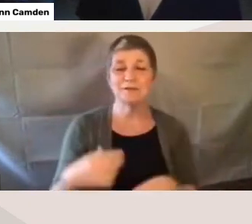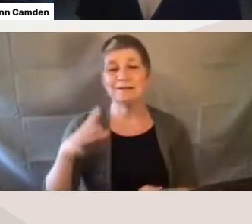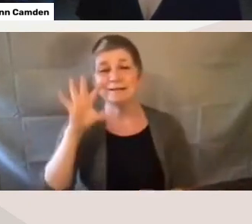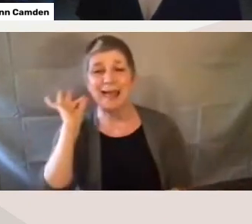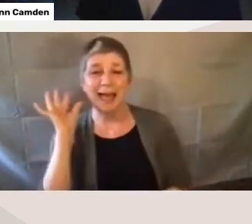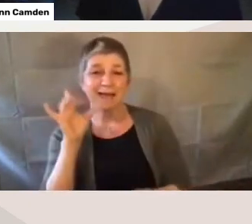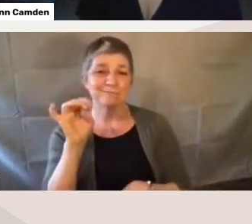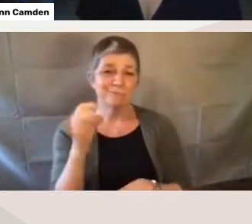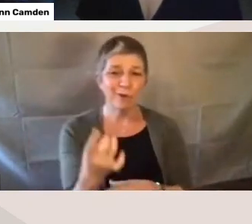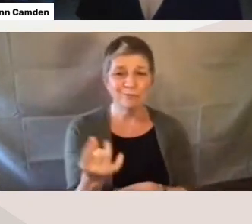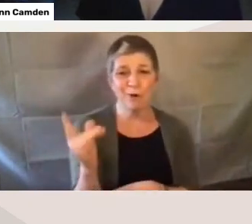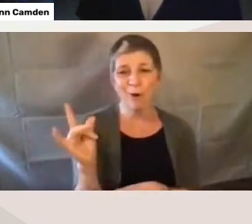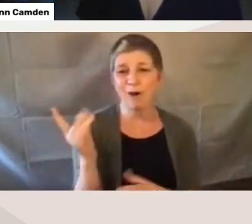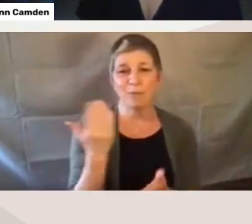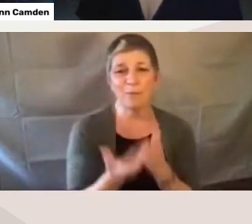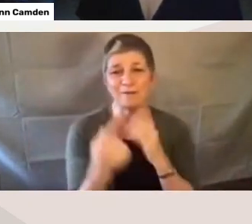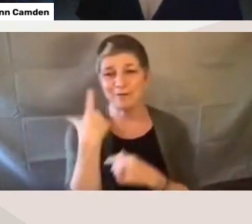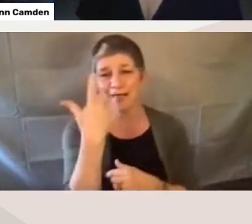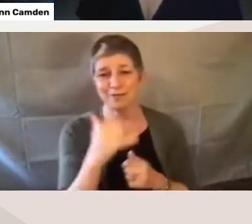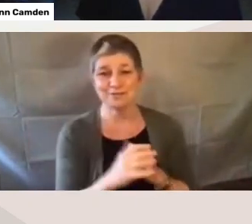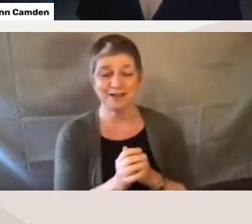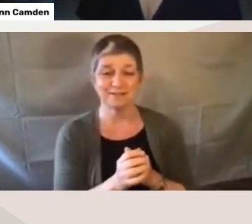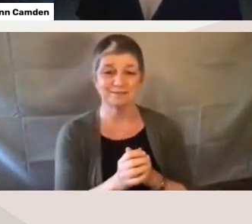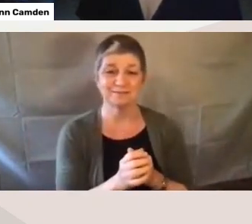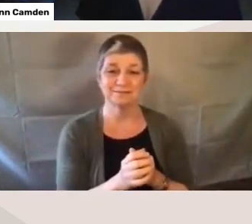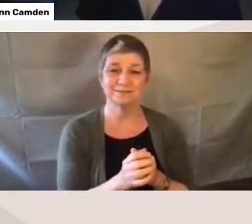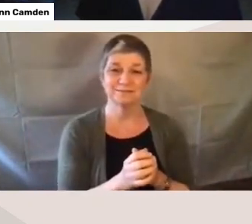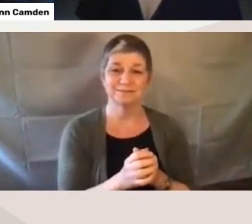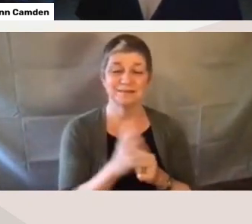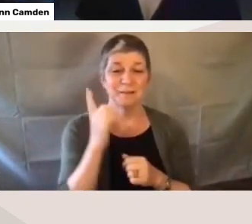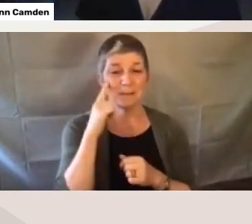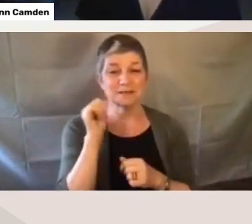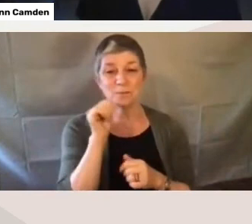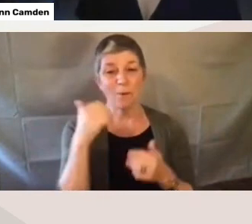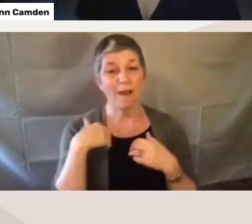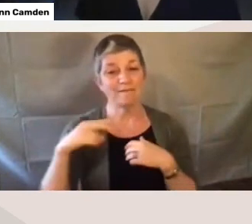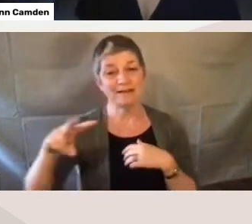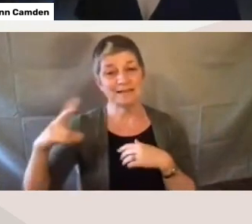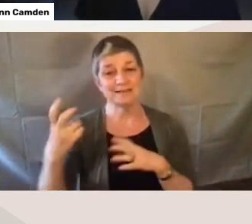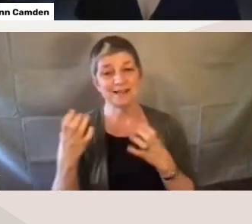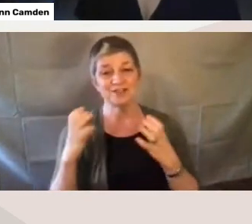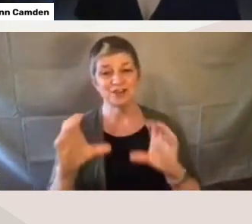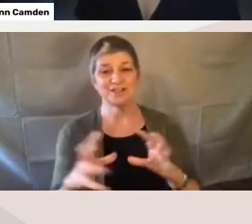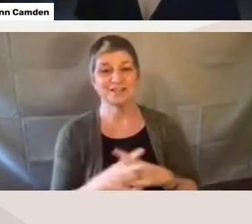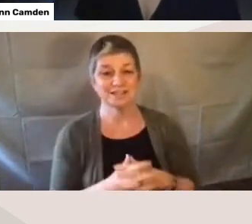dog, whatever that looks like, because you don't get those second chances.